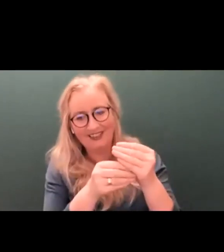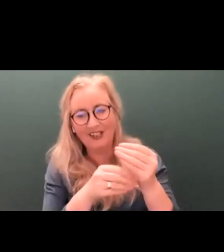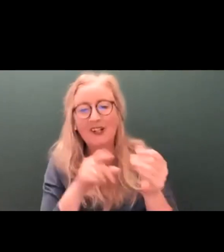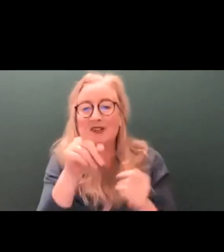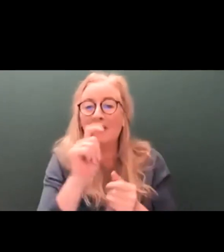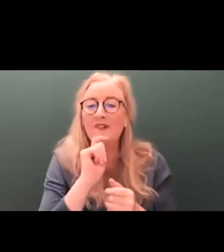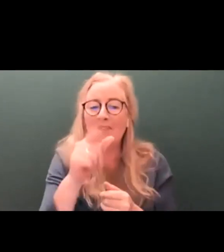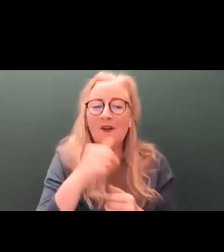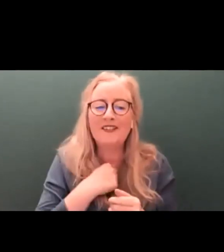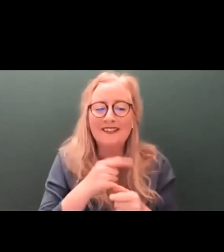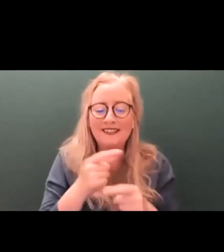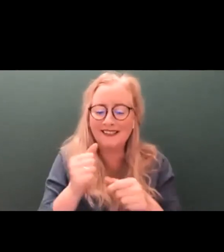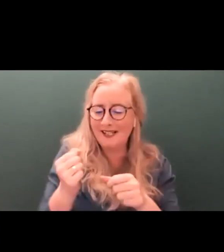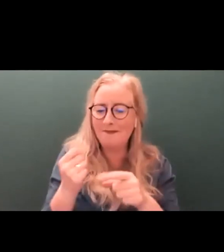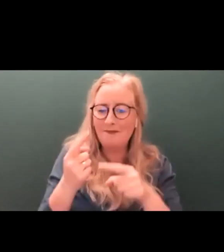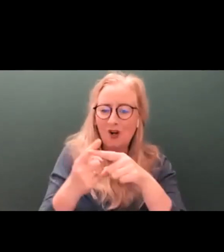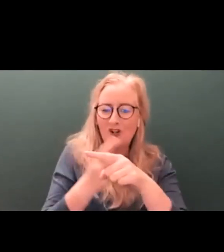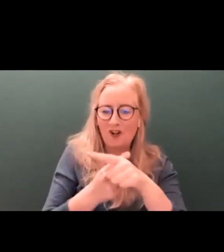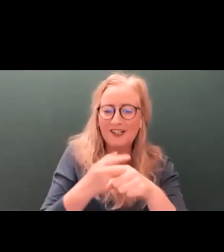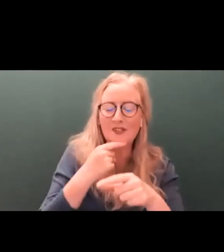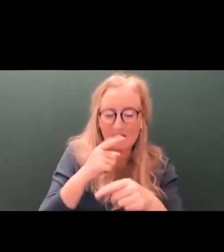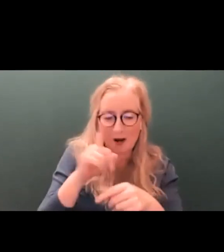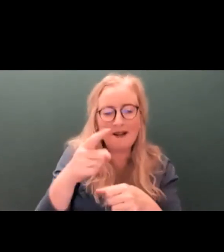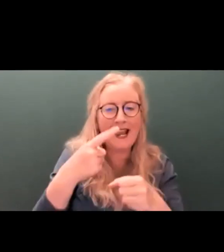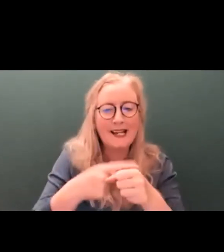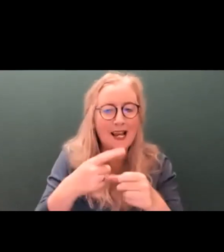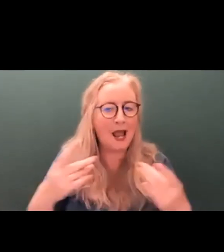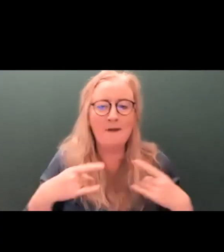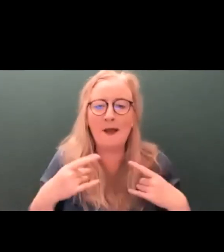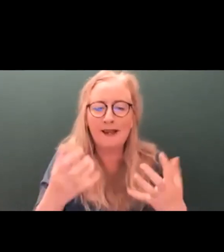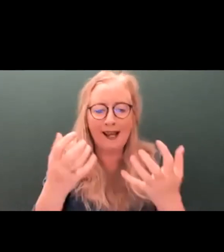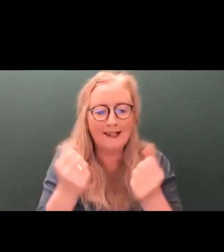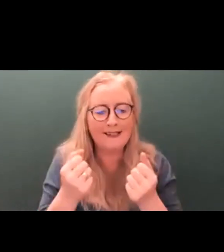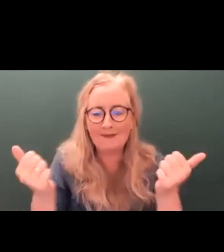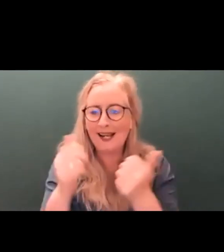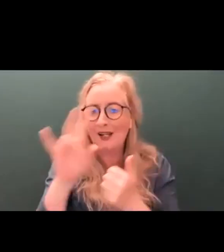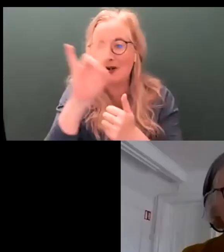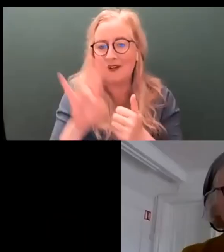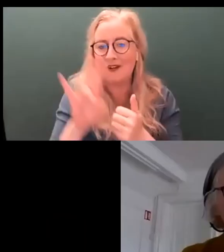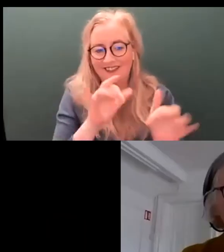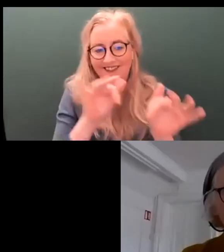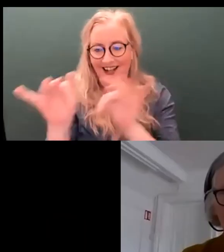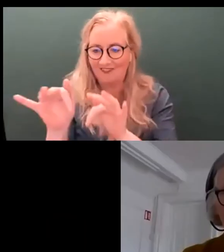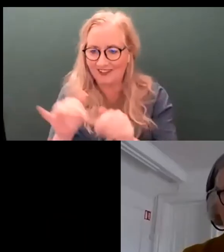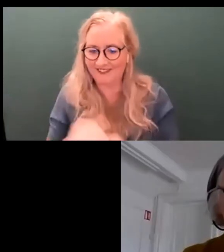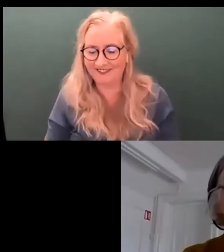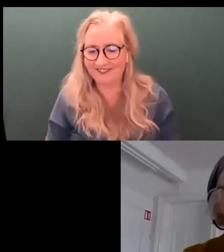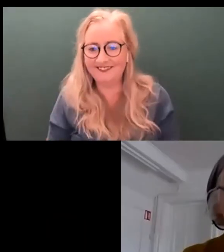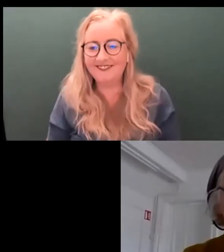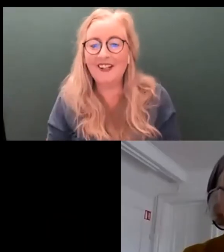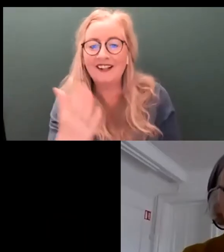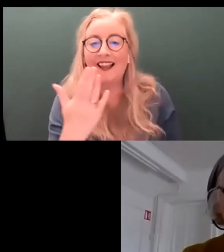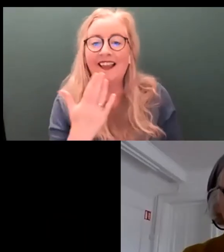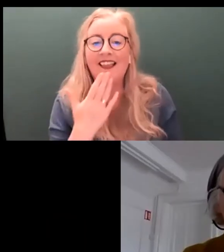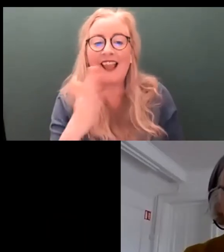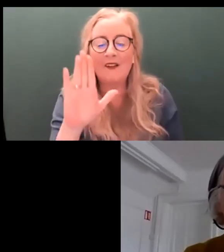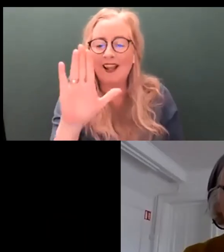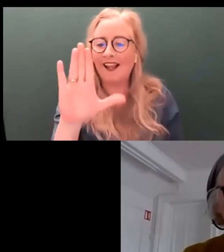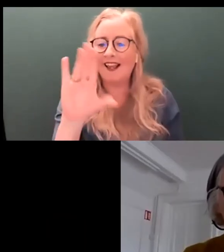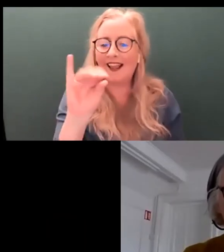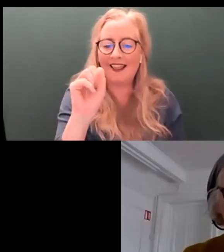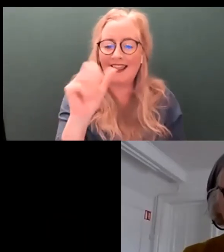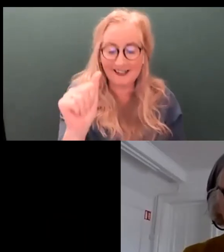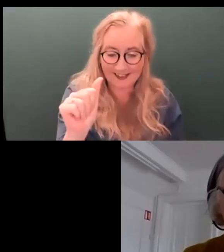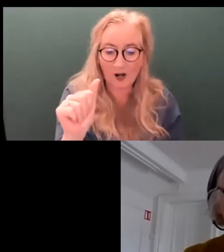keep it short. So I'm, again, happy to take any questions later. Great. And thank you, Lysanne. Don't worry, there